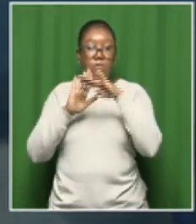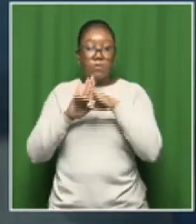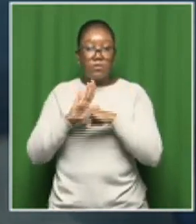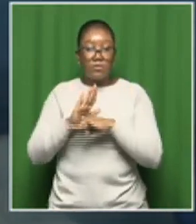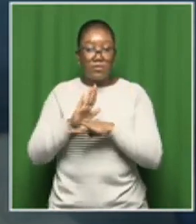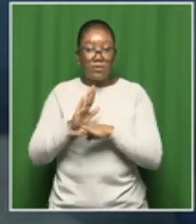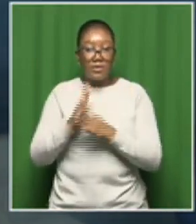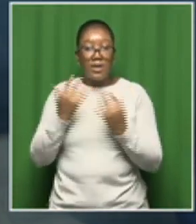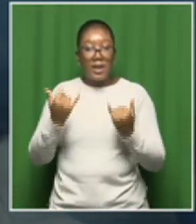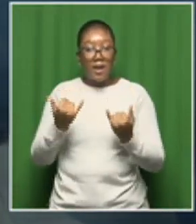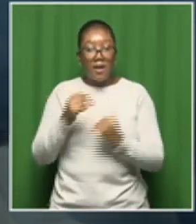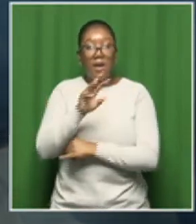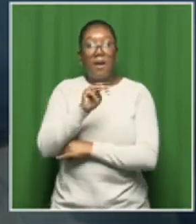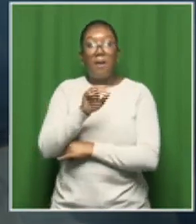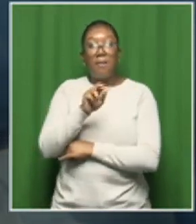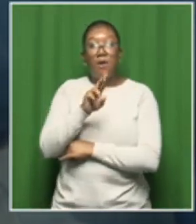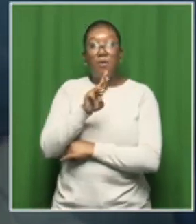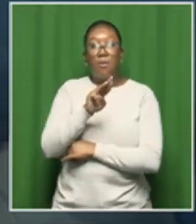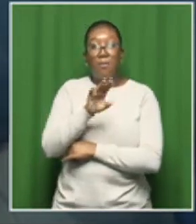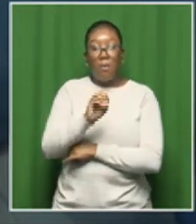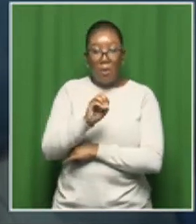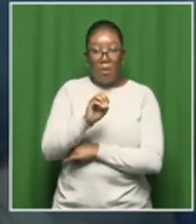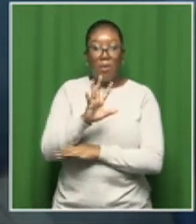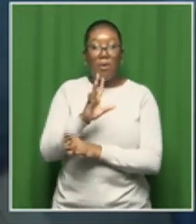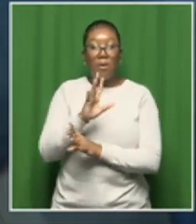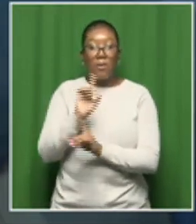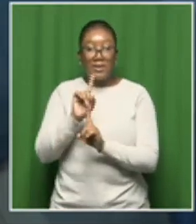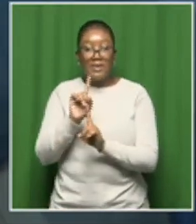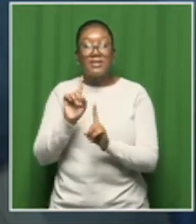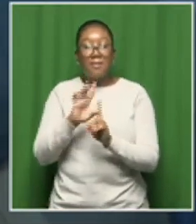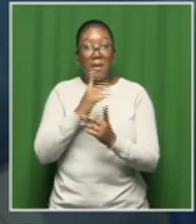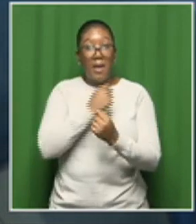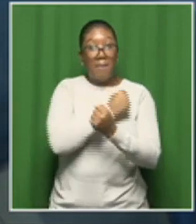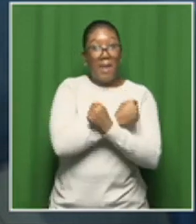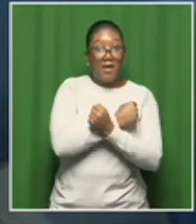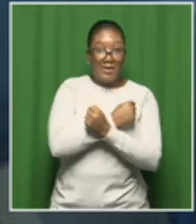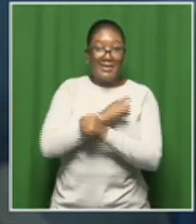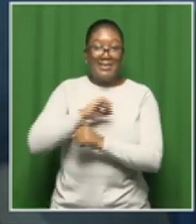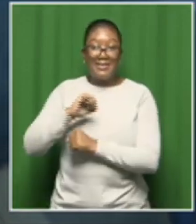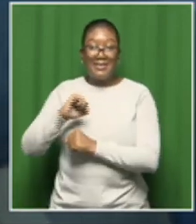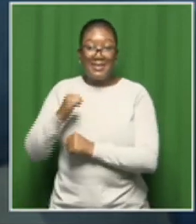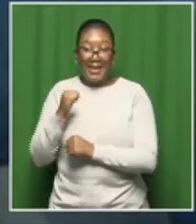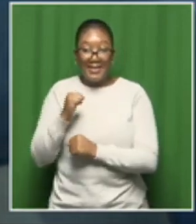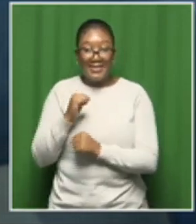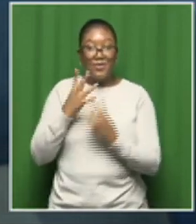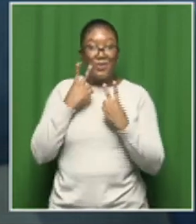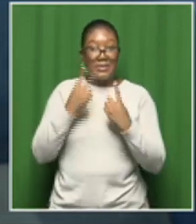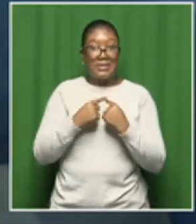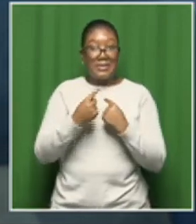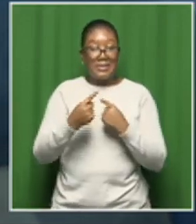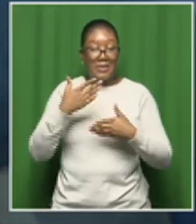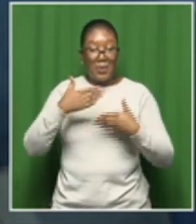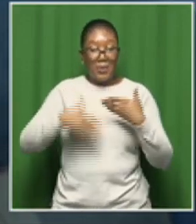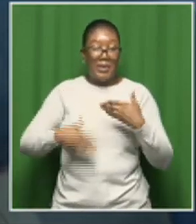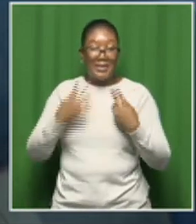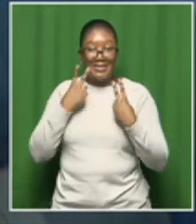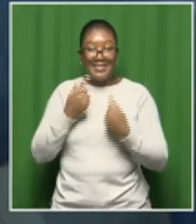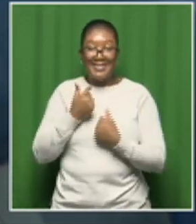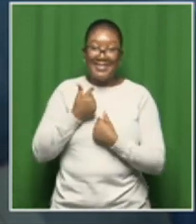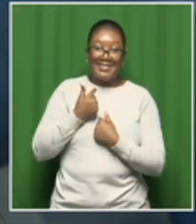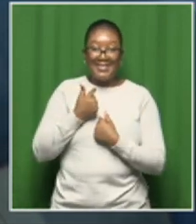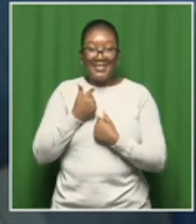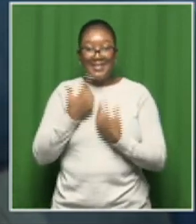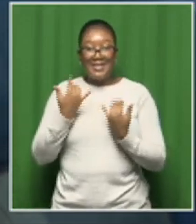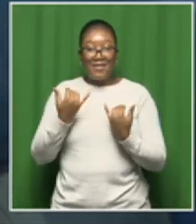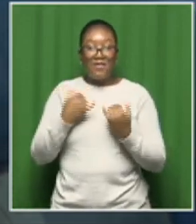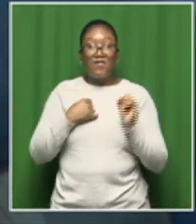I think, hosting Marumo Gallants. Pirates and Stellies, I think, is the tie of the weekend. And certainly it's first versus